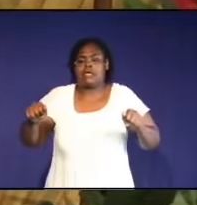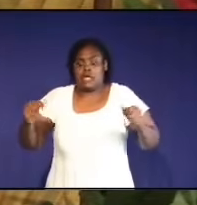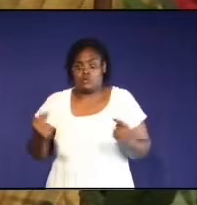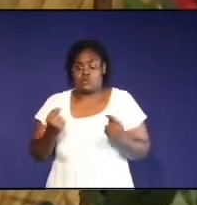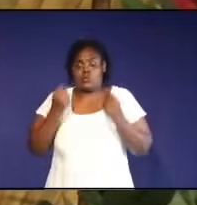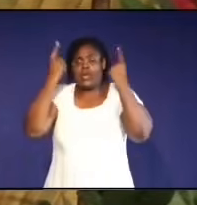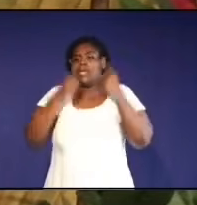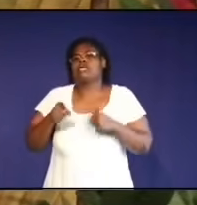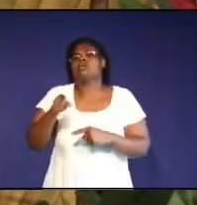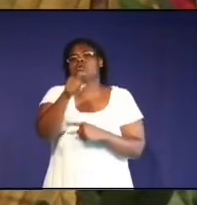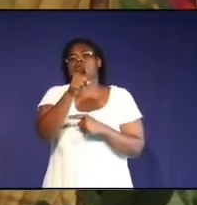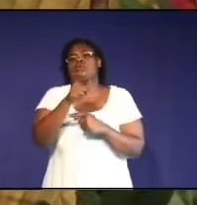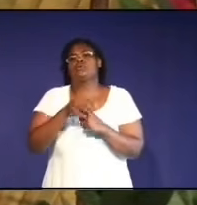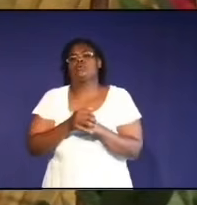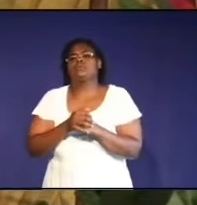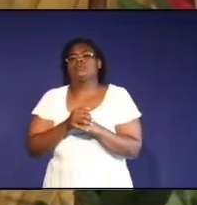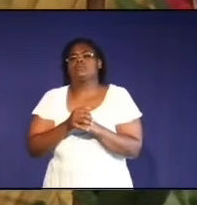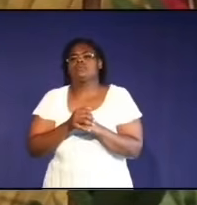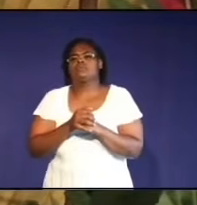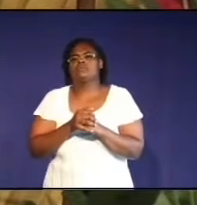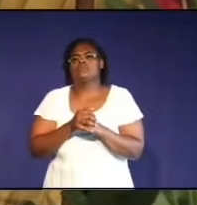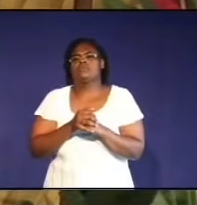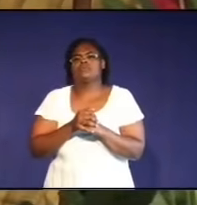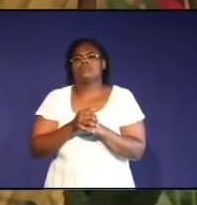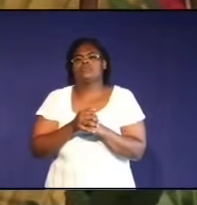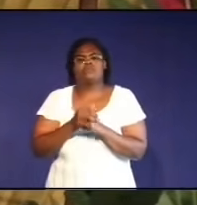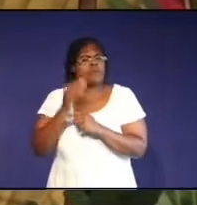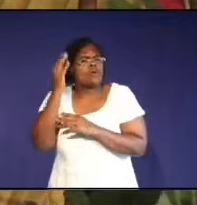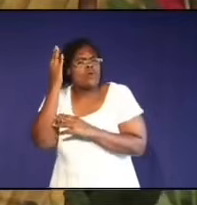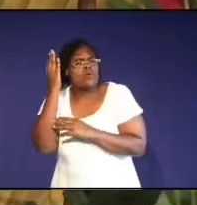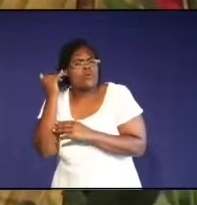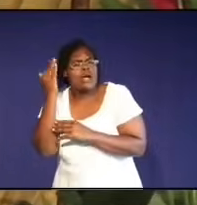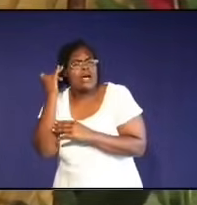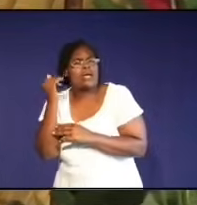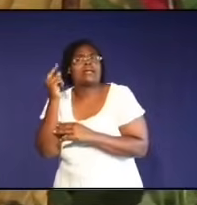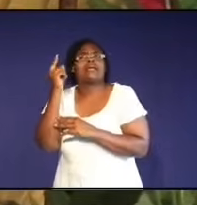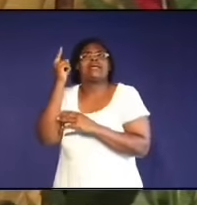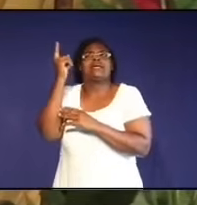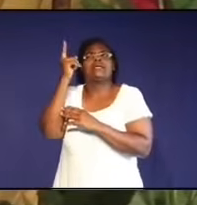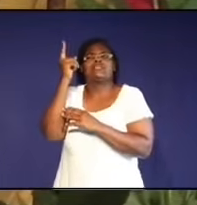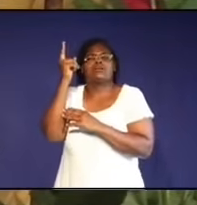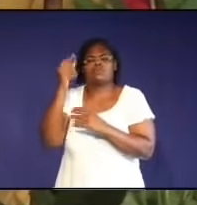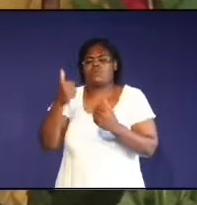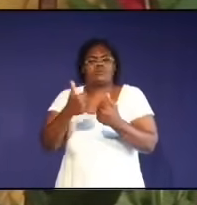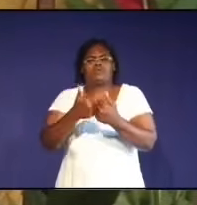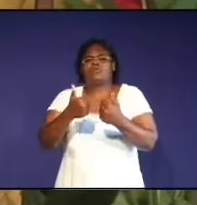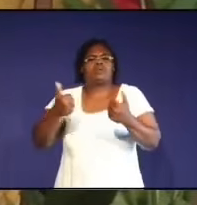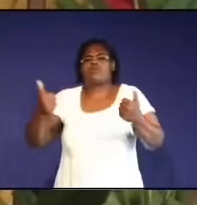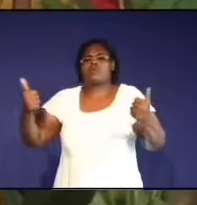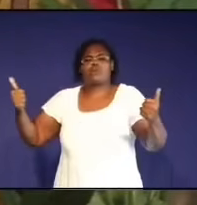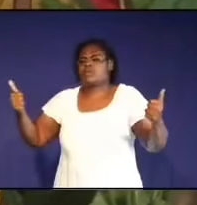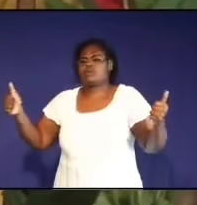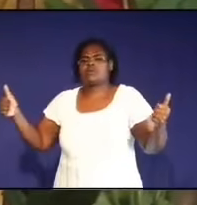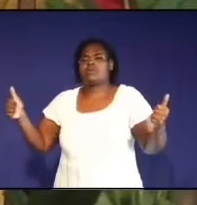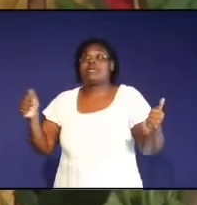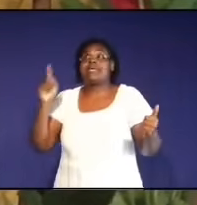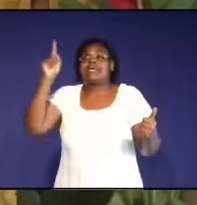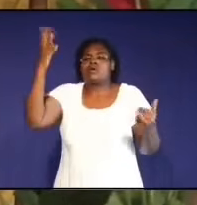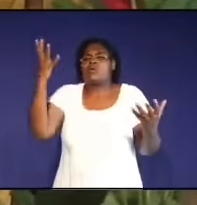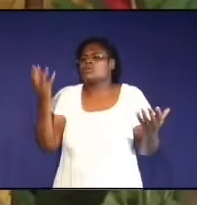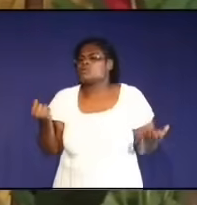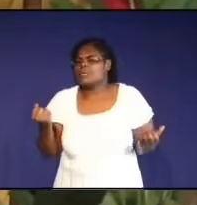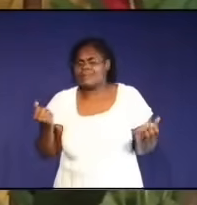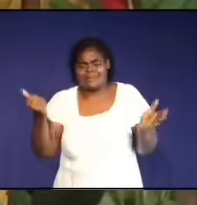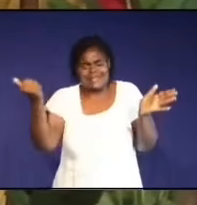waking you up, because he does not want to sift you out. He wants to seal you for